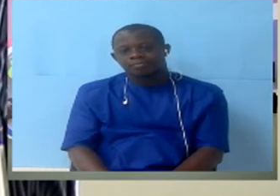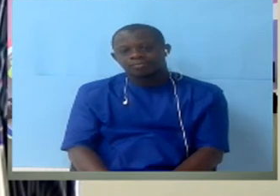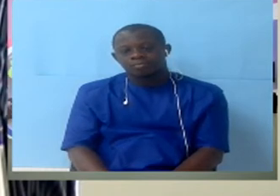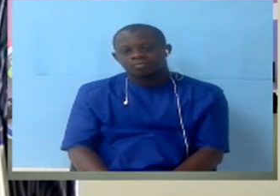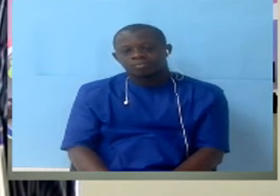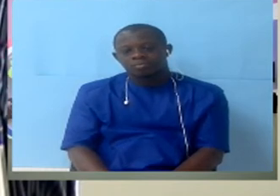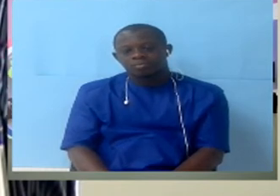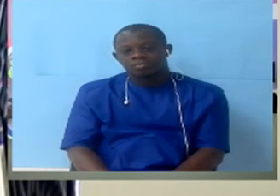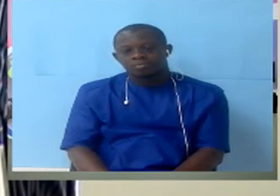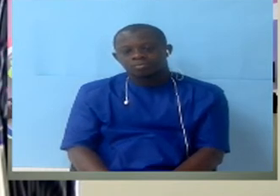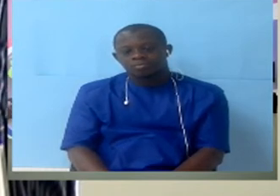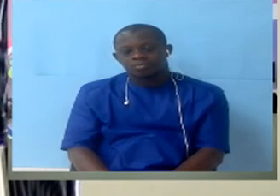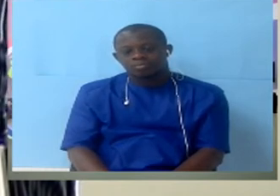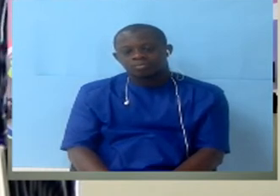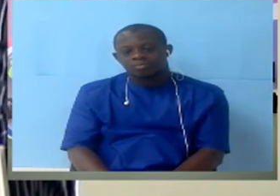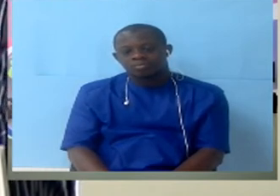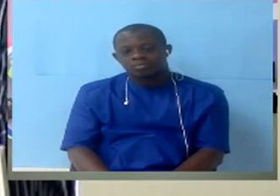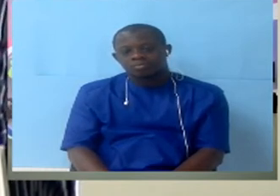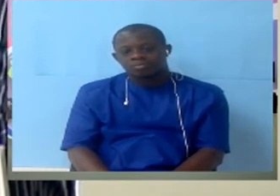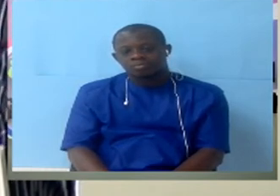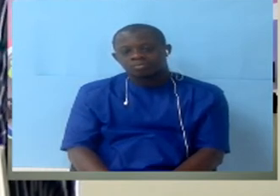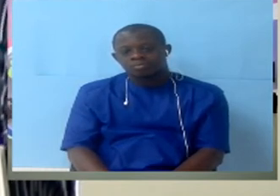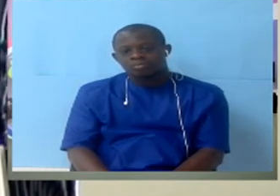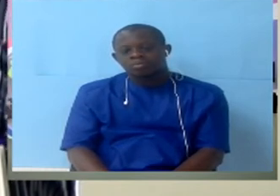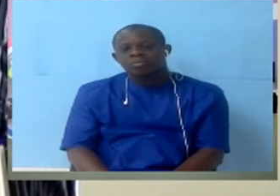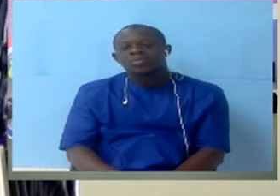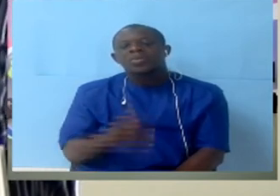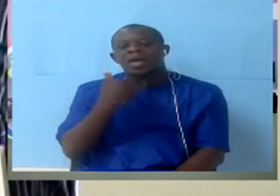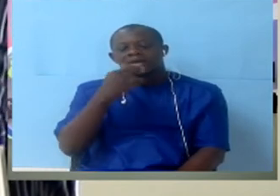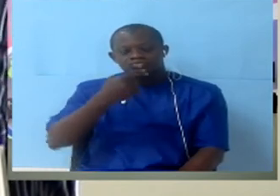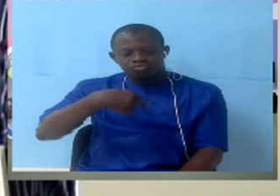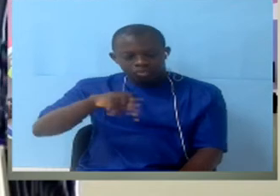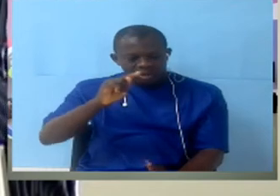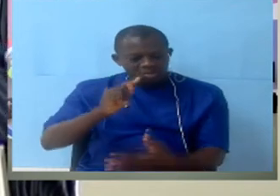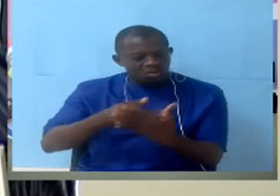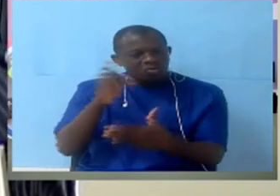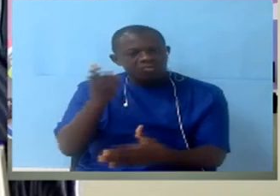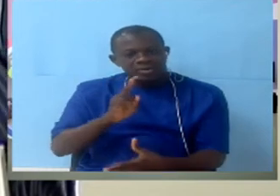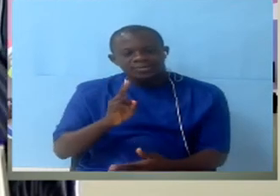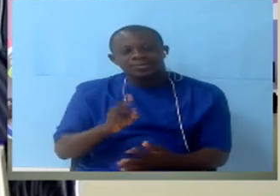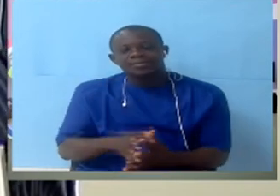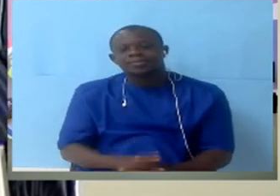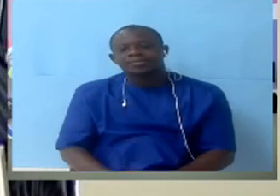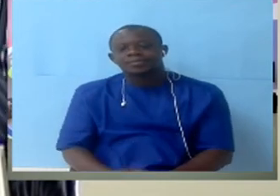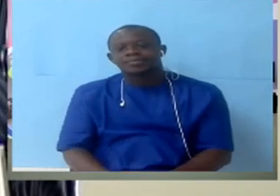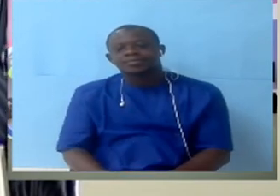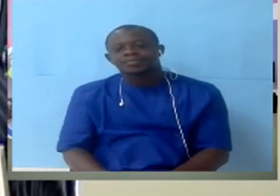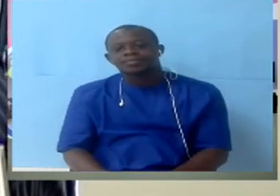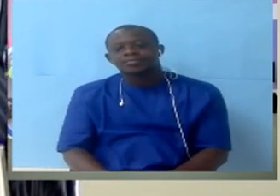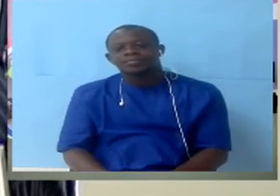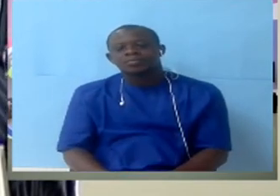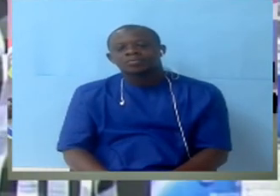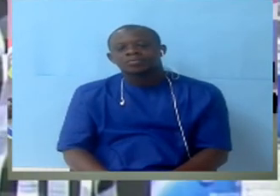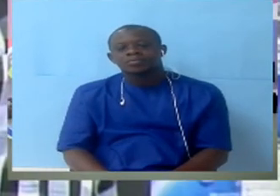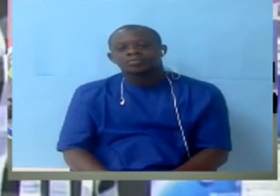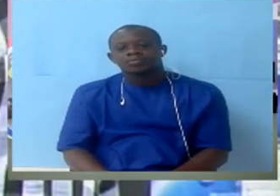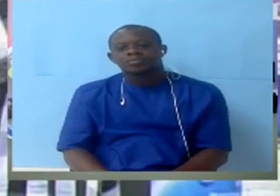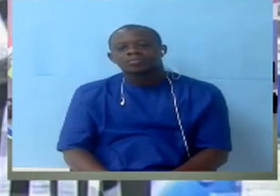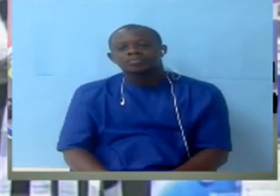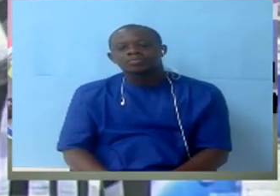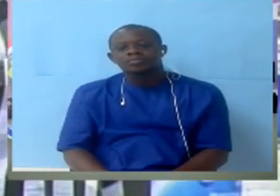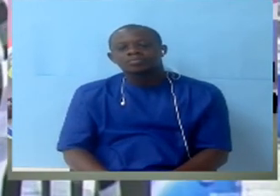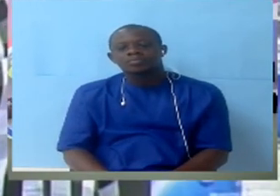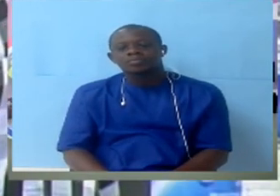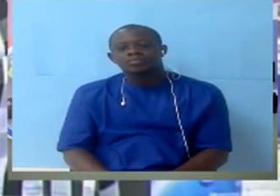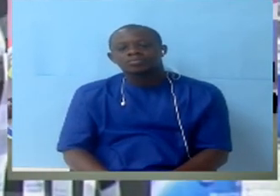Correct? Because what Munketa correct? Ako for Wolembang, Jamila Wato Kolalum Bang. Atarin Kola. Okay,